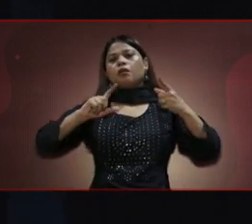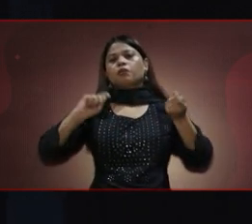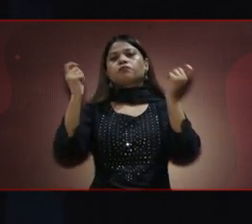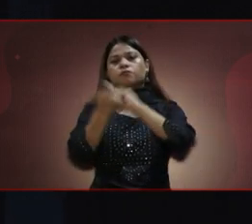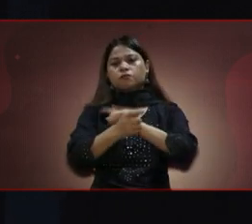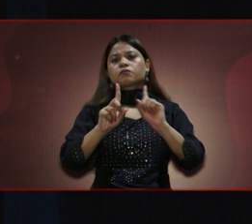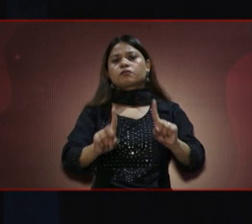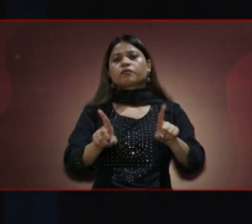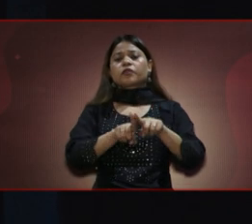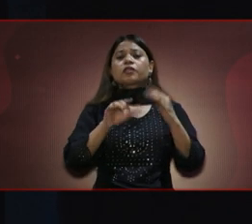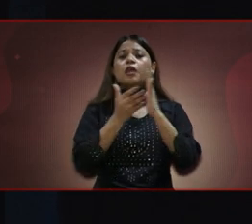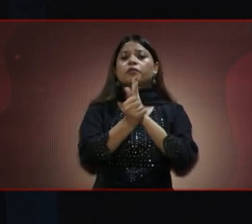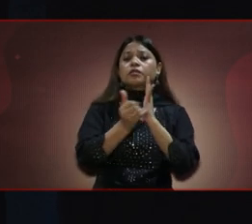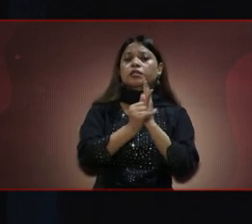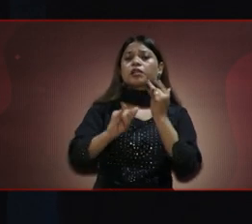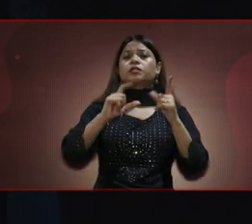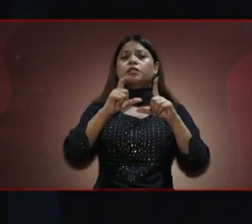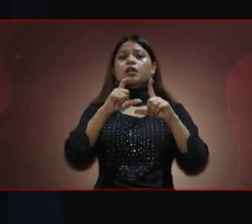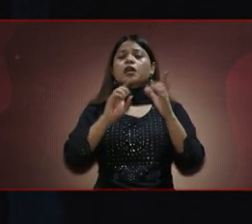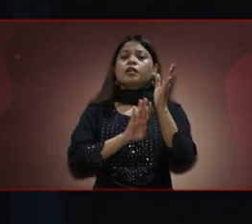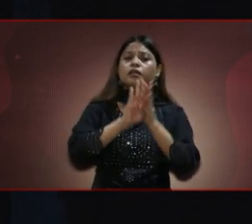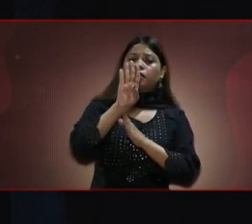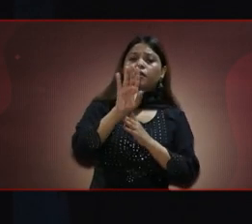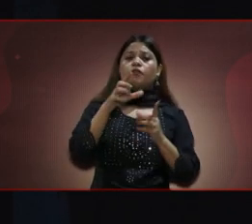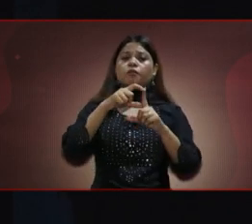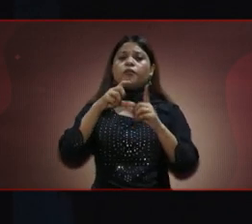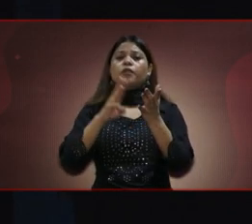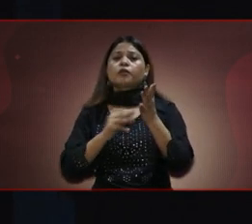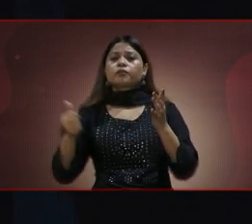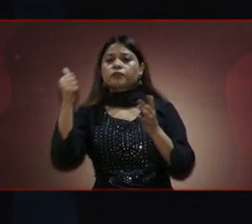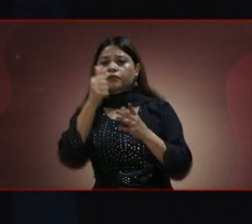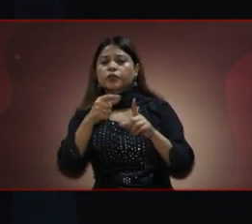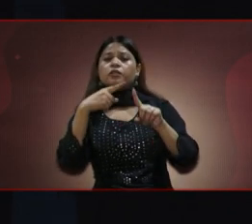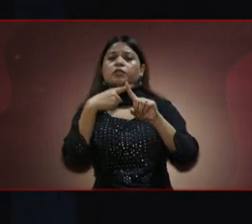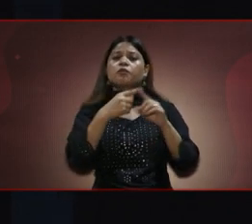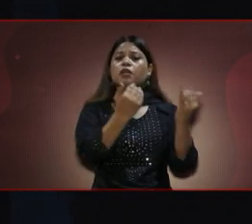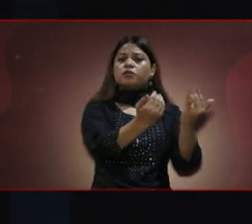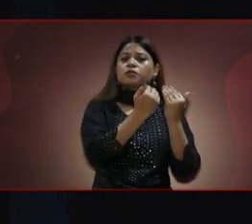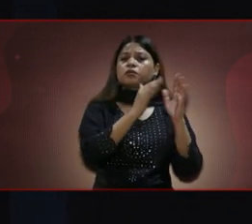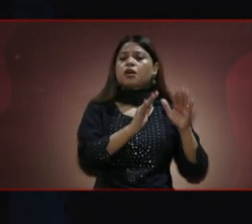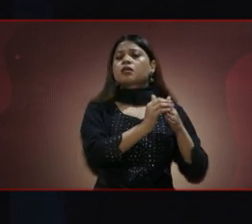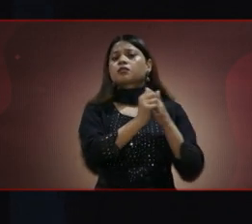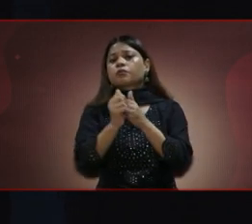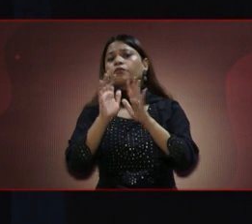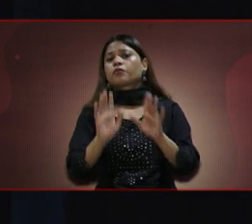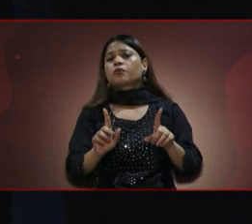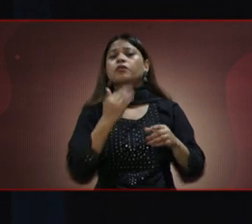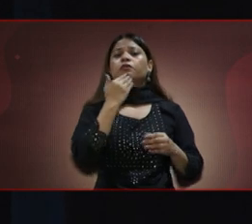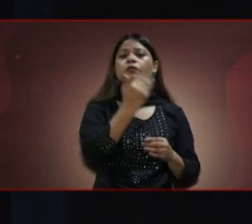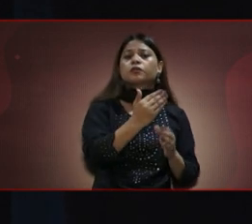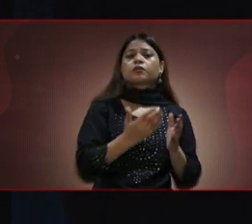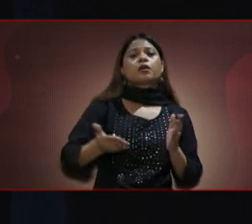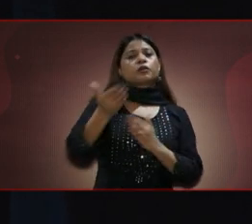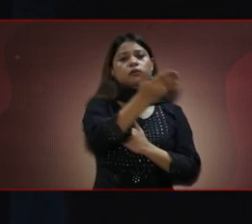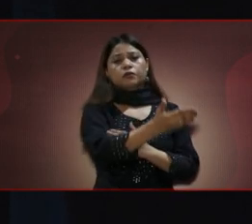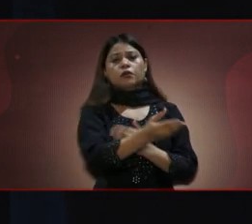Skill Development and Entrepreneurship for providing logistical support to make this event successful. Thank you to all